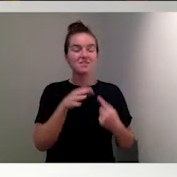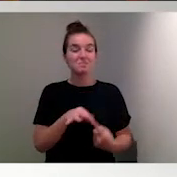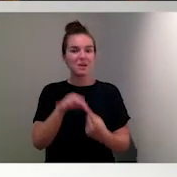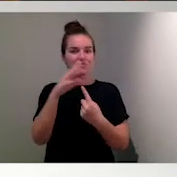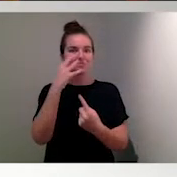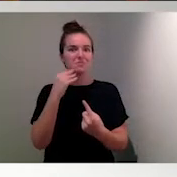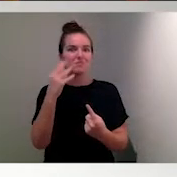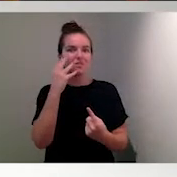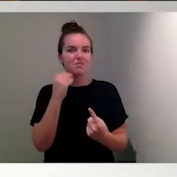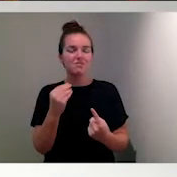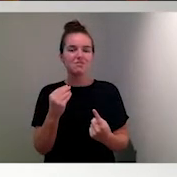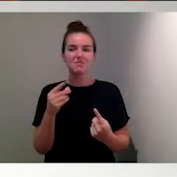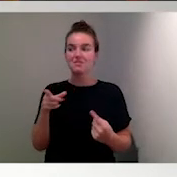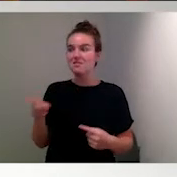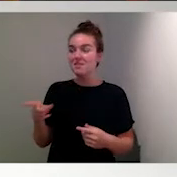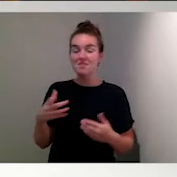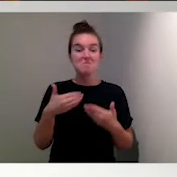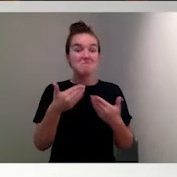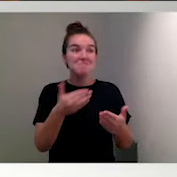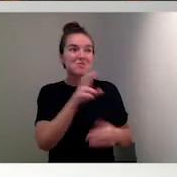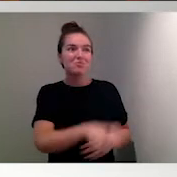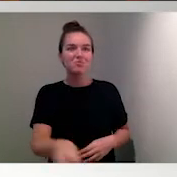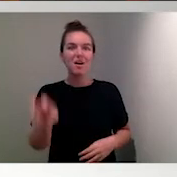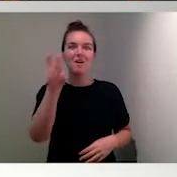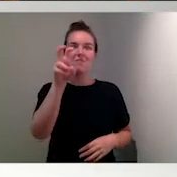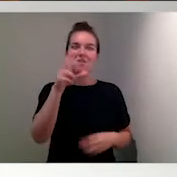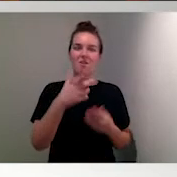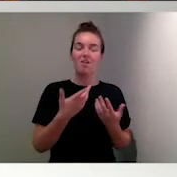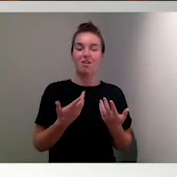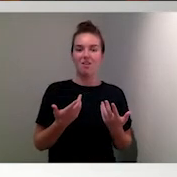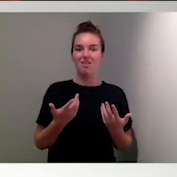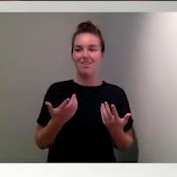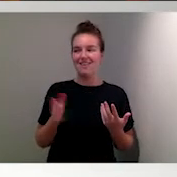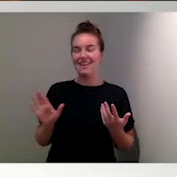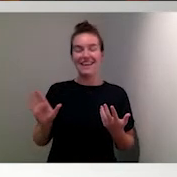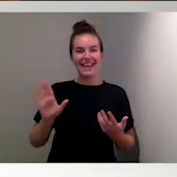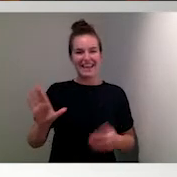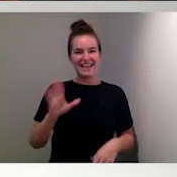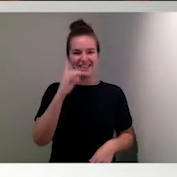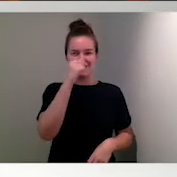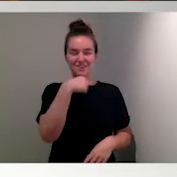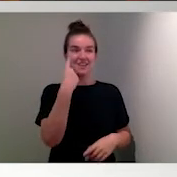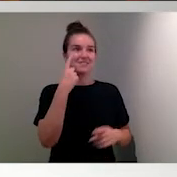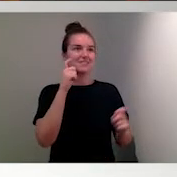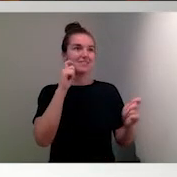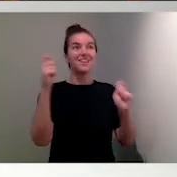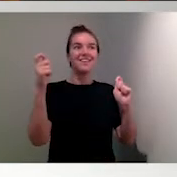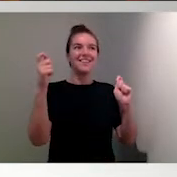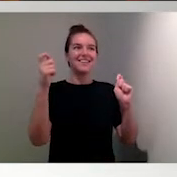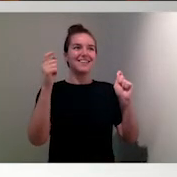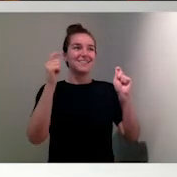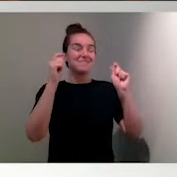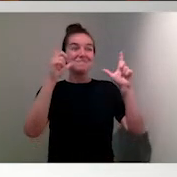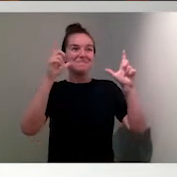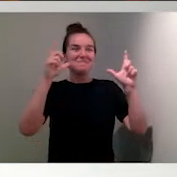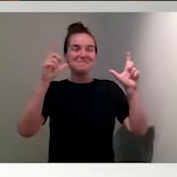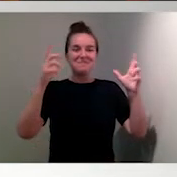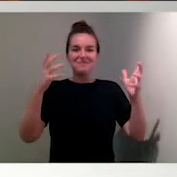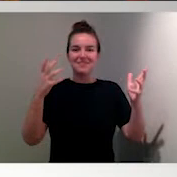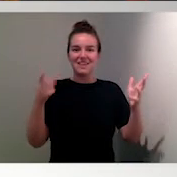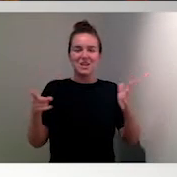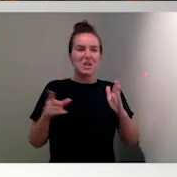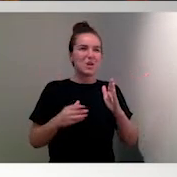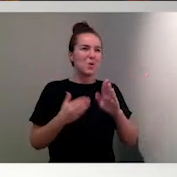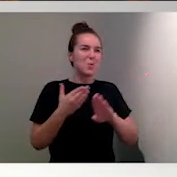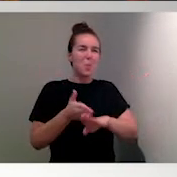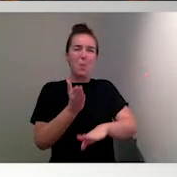travel, you see his face change and he grows so much beyond what anybody ever expected